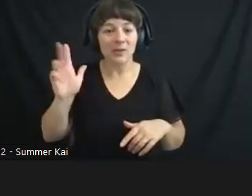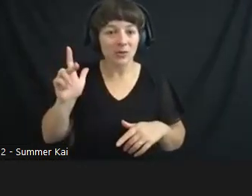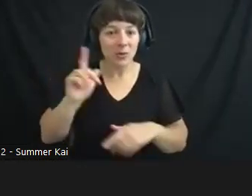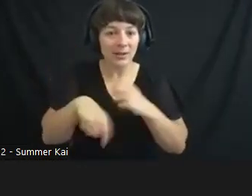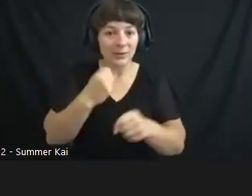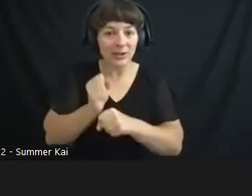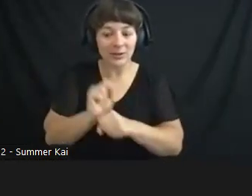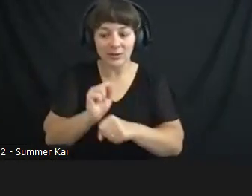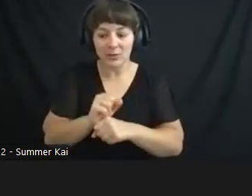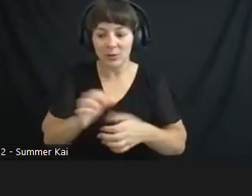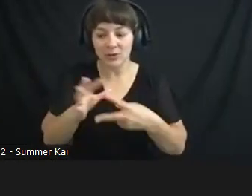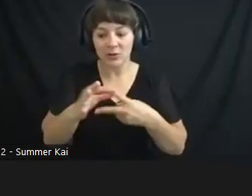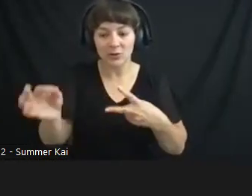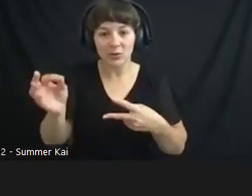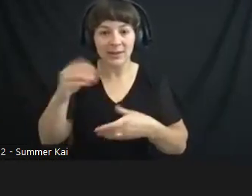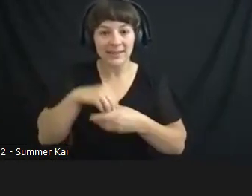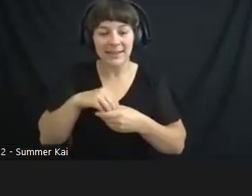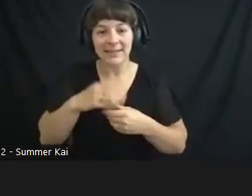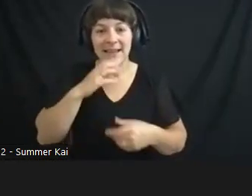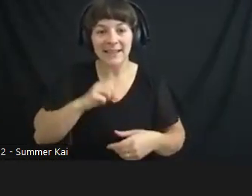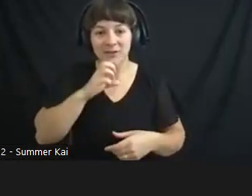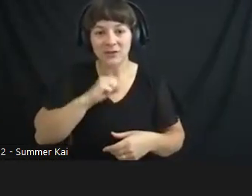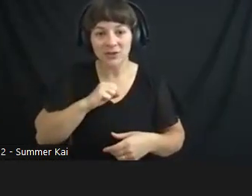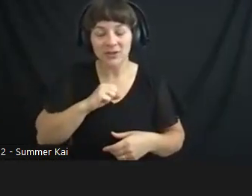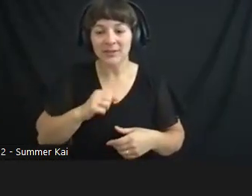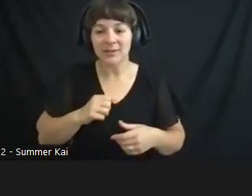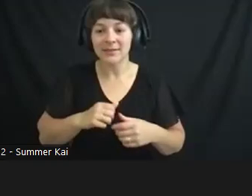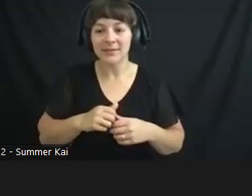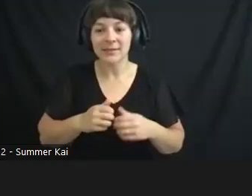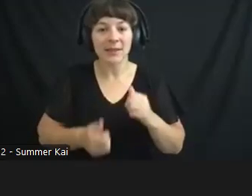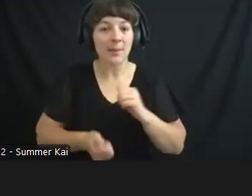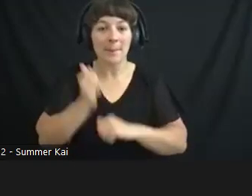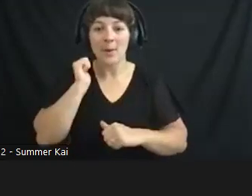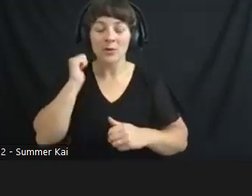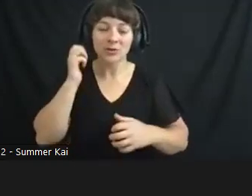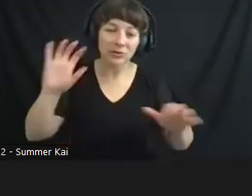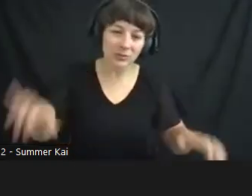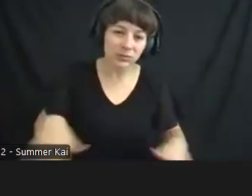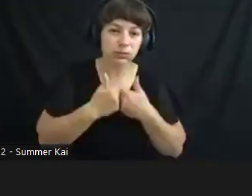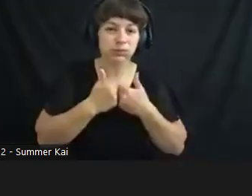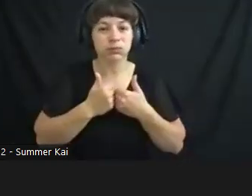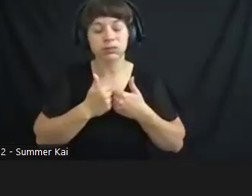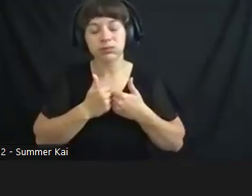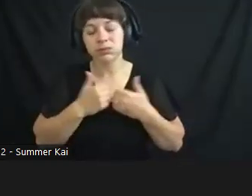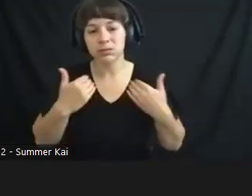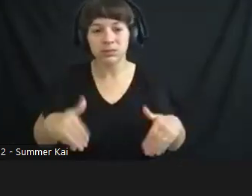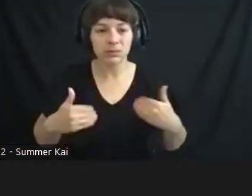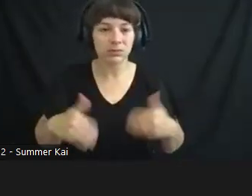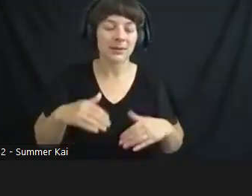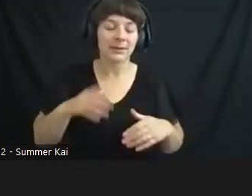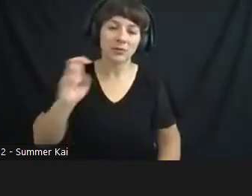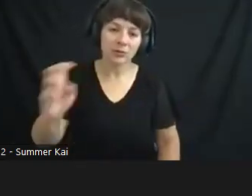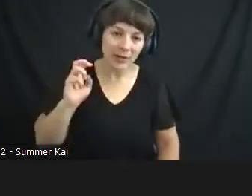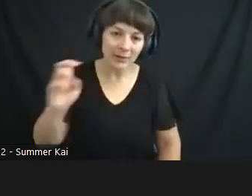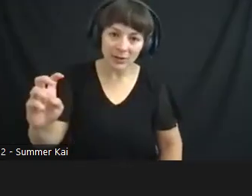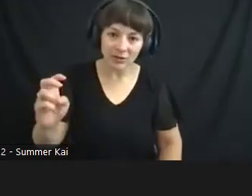and Aging, the most impenetrable space has been transportation. We have made progress in so many